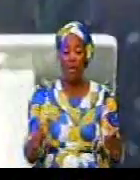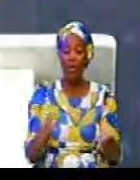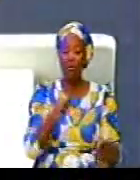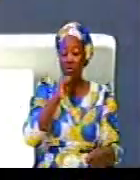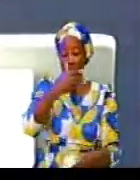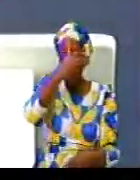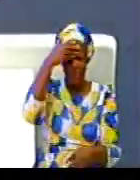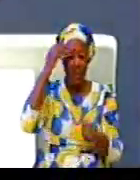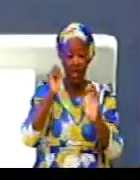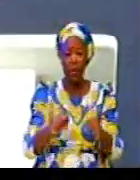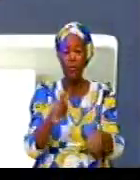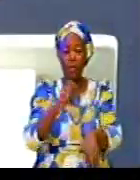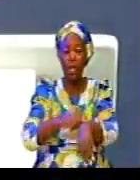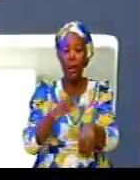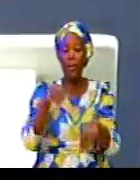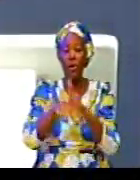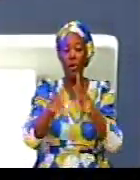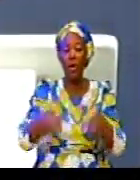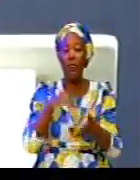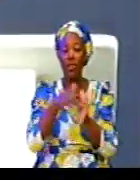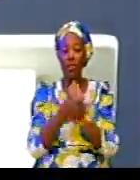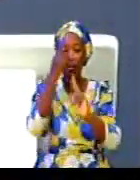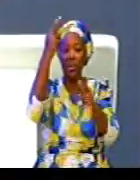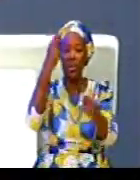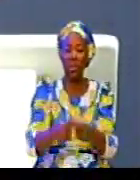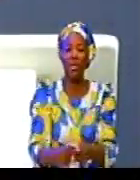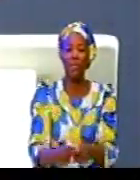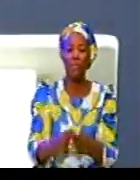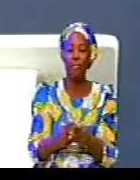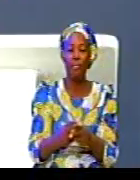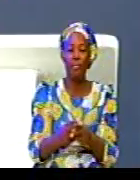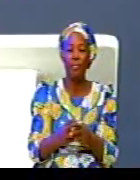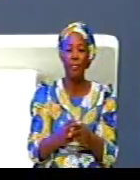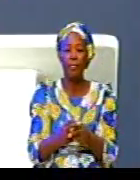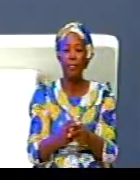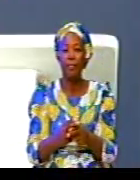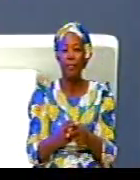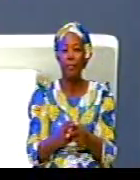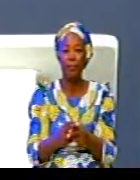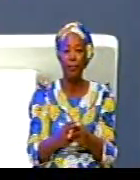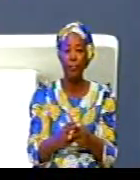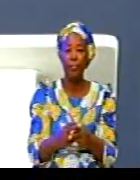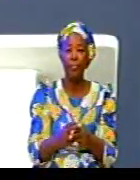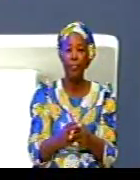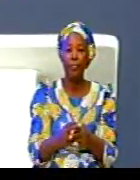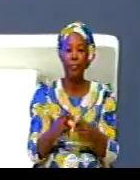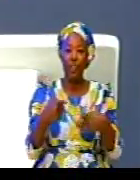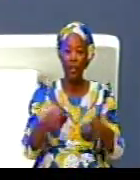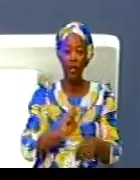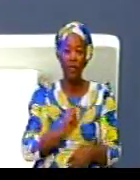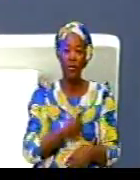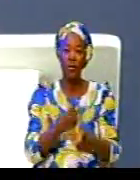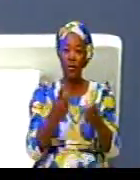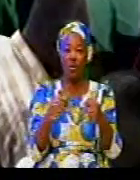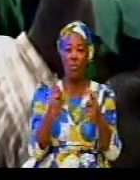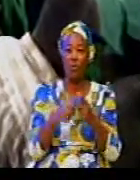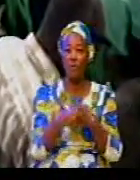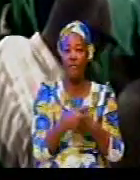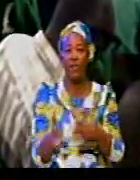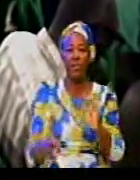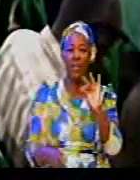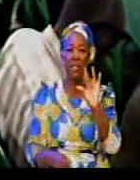be a great, unforgettable time in your life in Jesus'